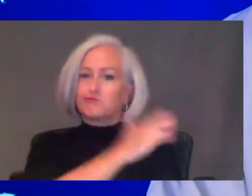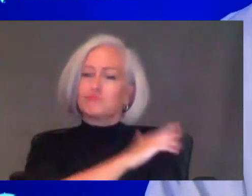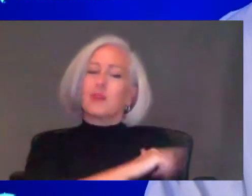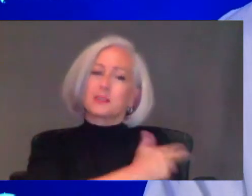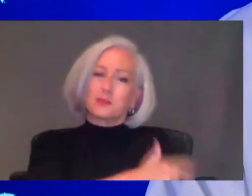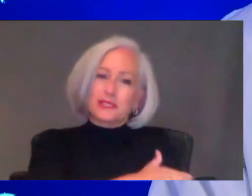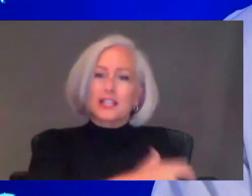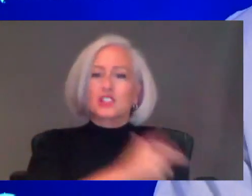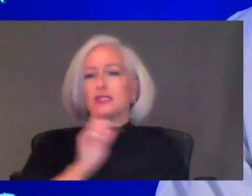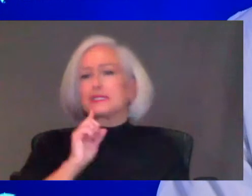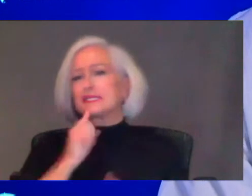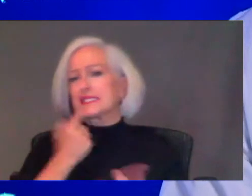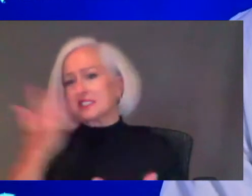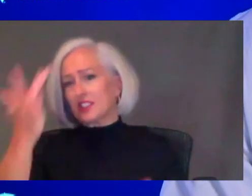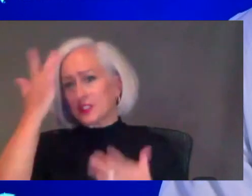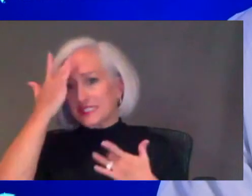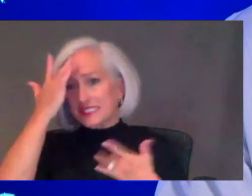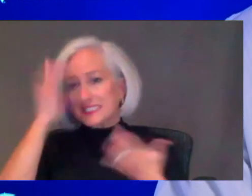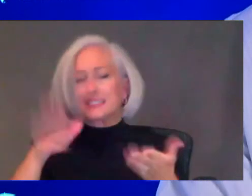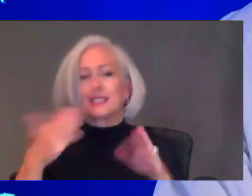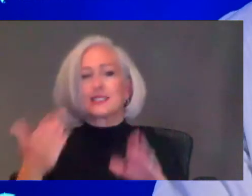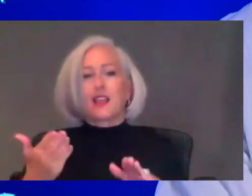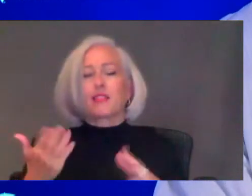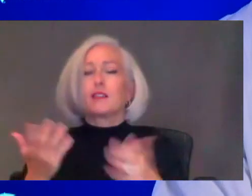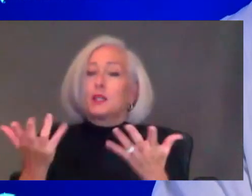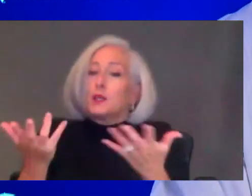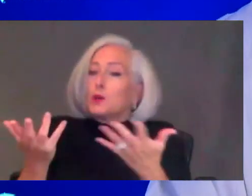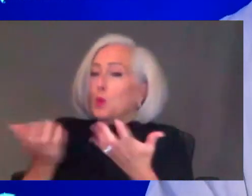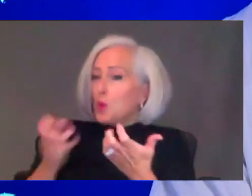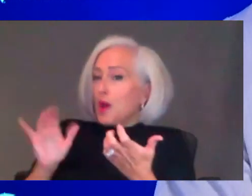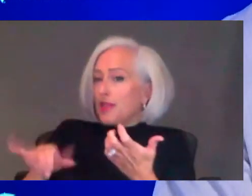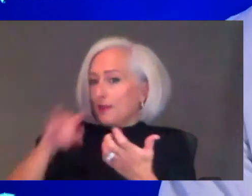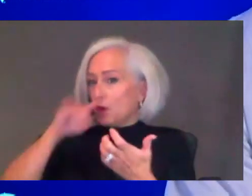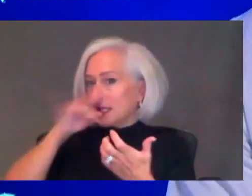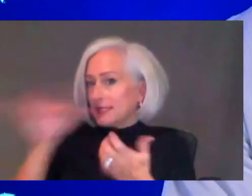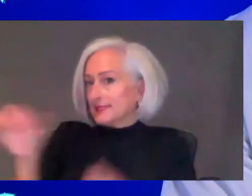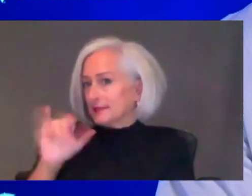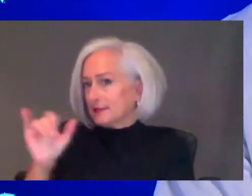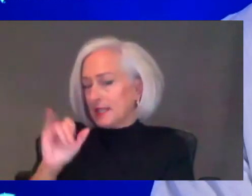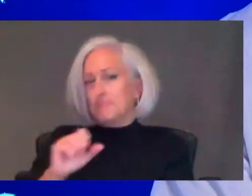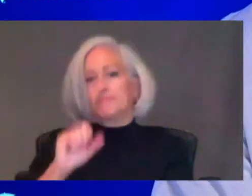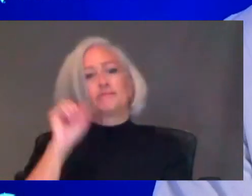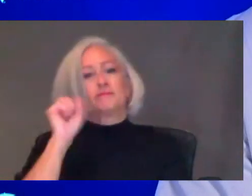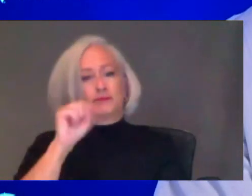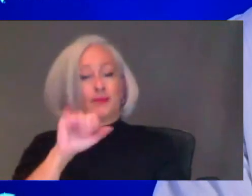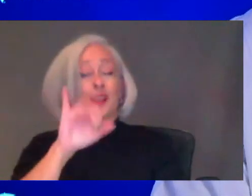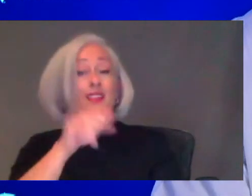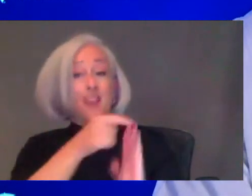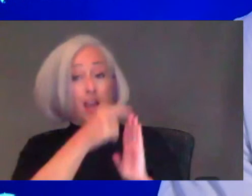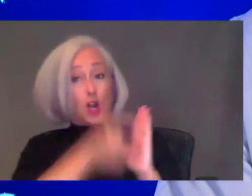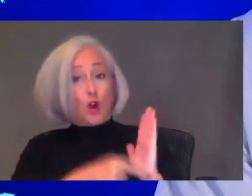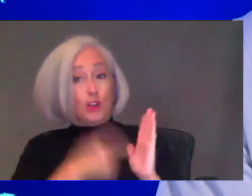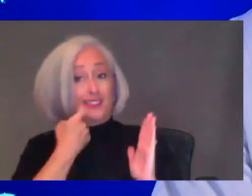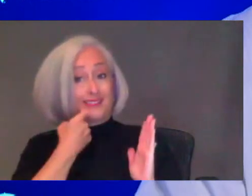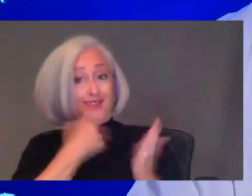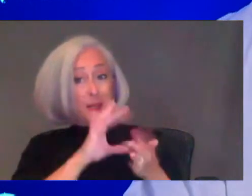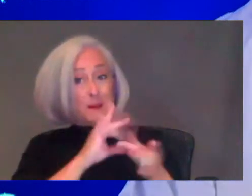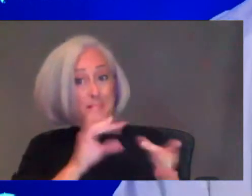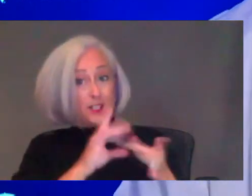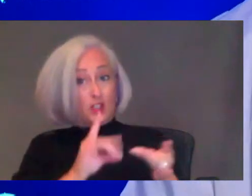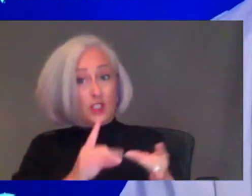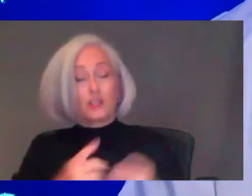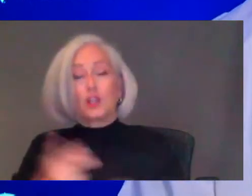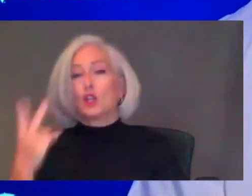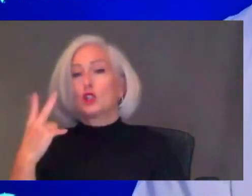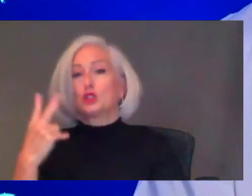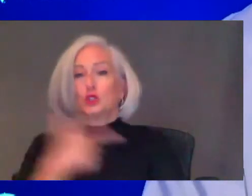think the real emphasis from the FDA is really, we think boosters are going to cut back on disease transmission. Yeah, I think the boosters are